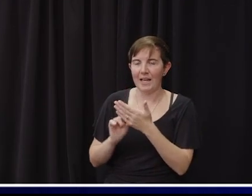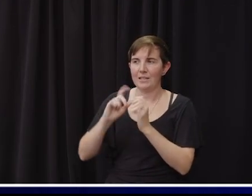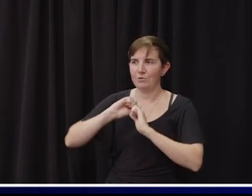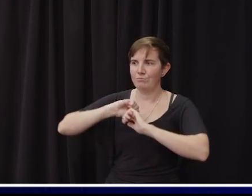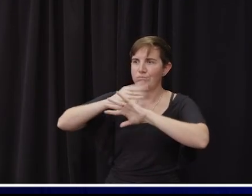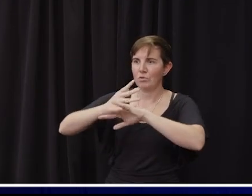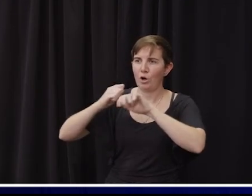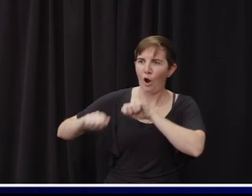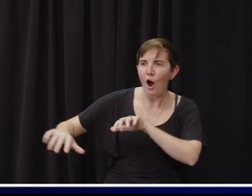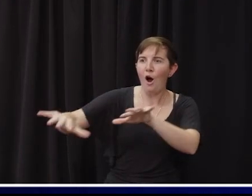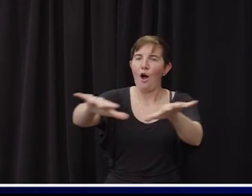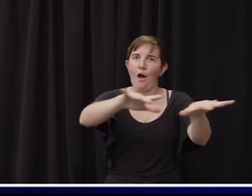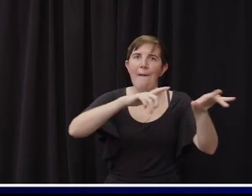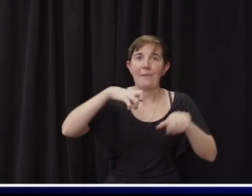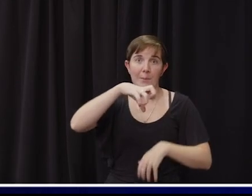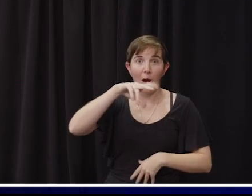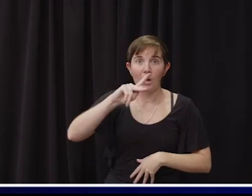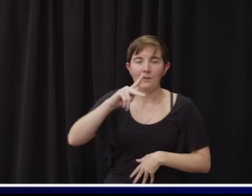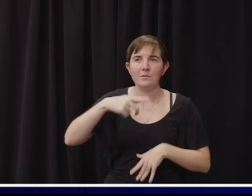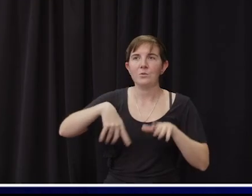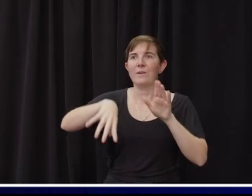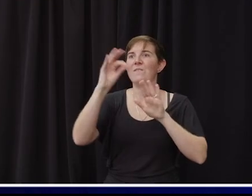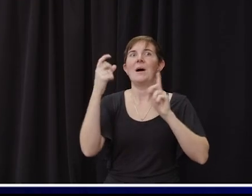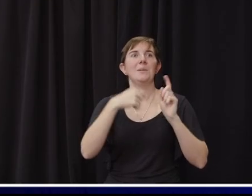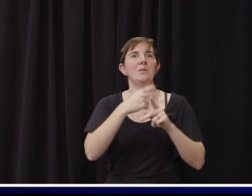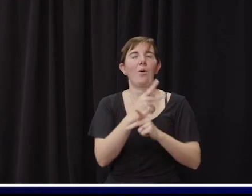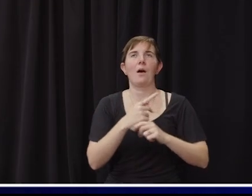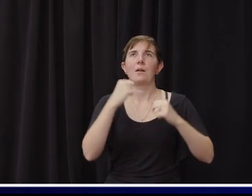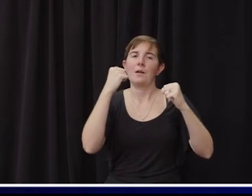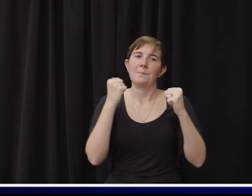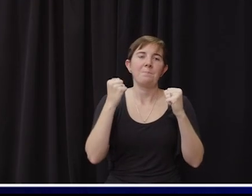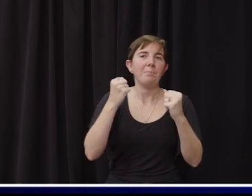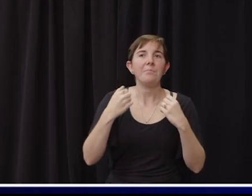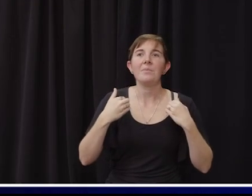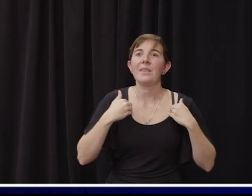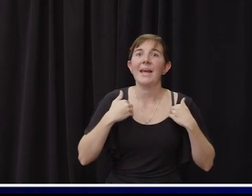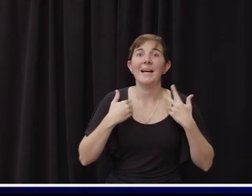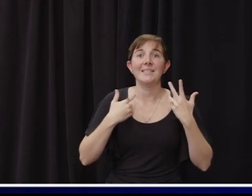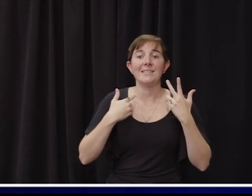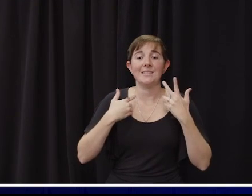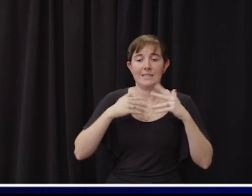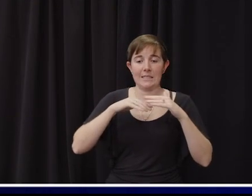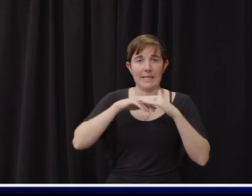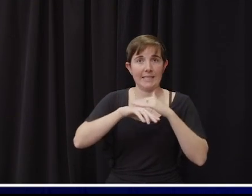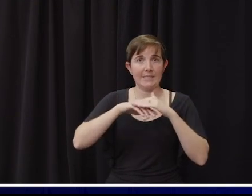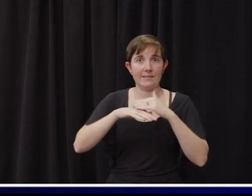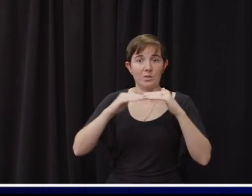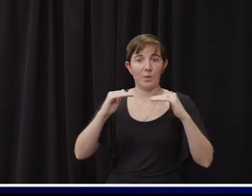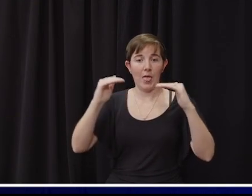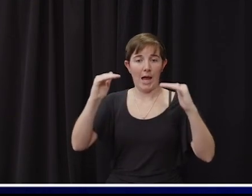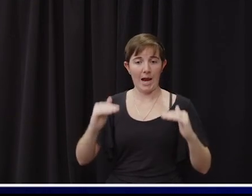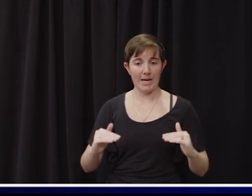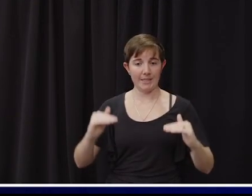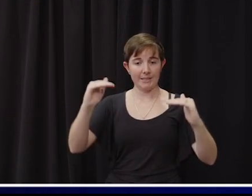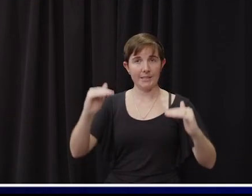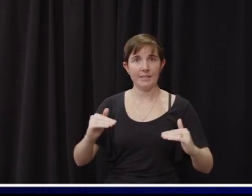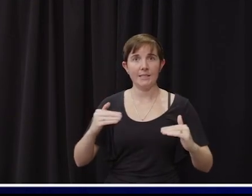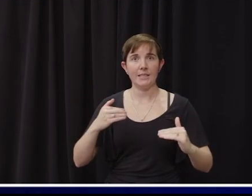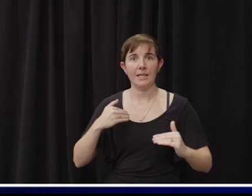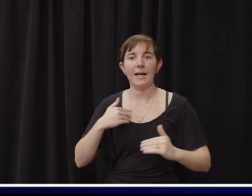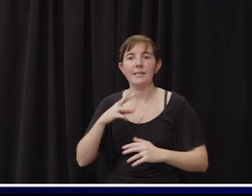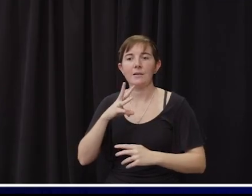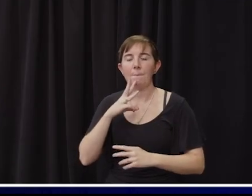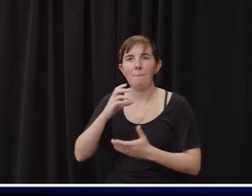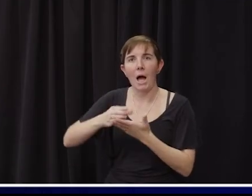throughout the park. So we finally found this product that has an accessible height fountain. It has a bottle